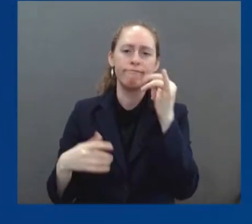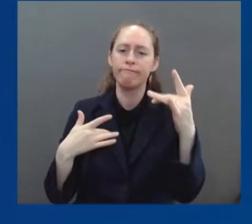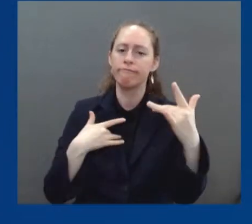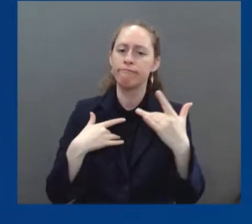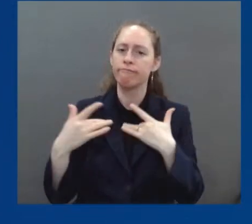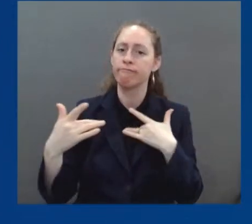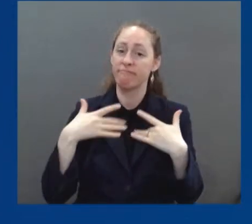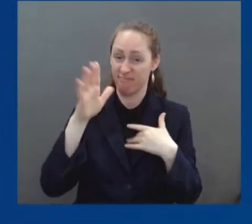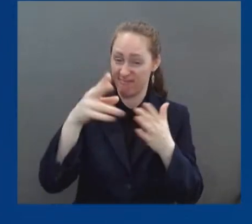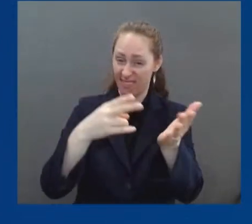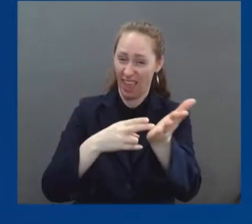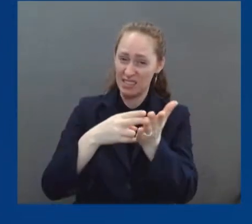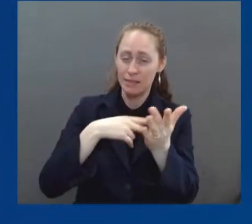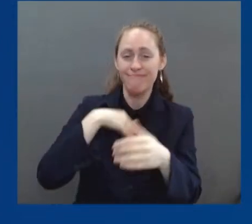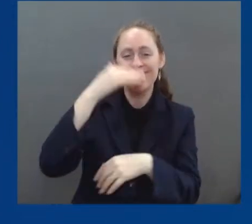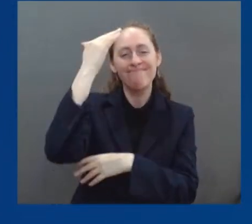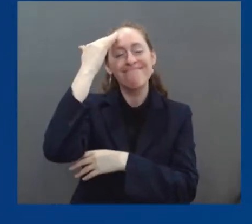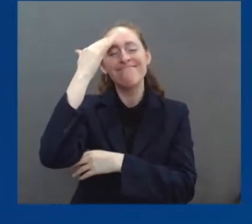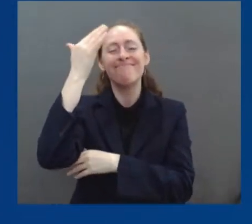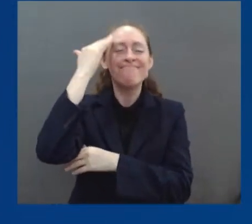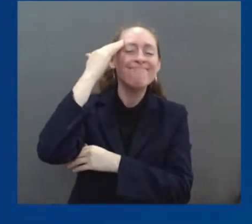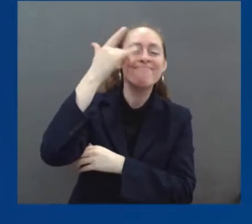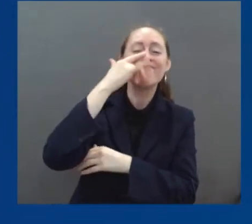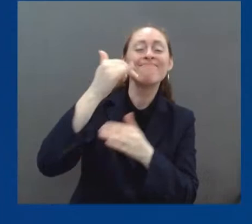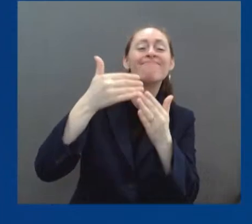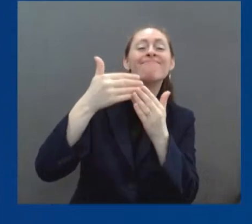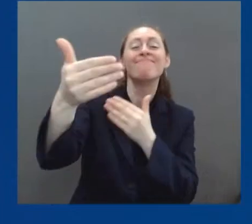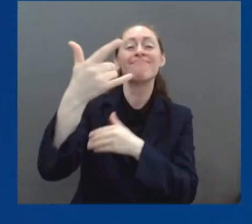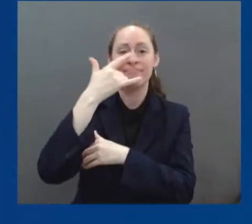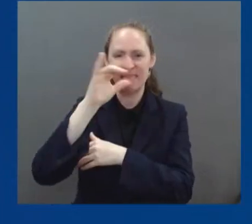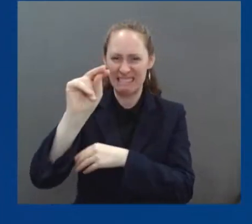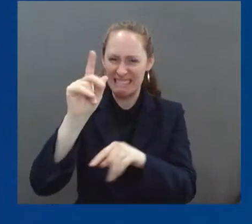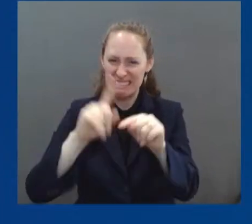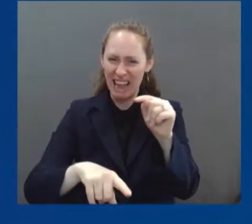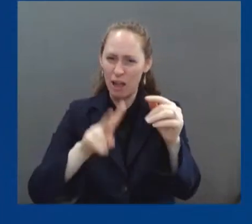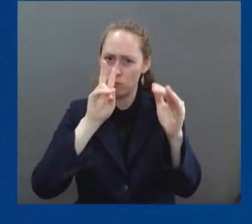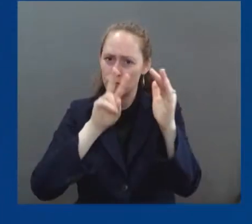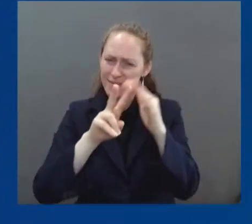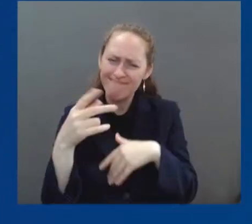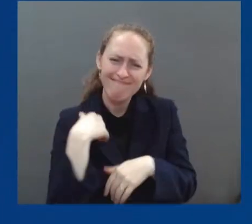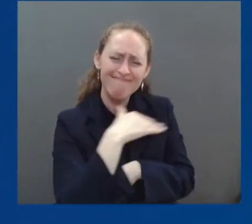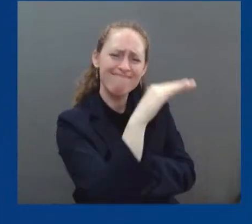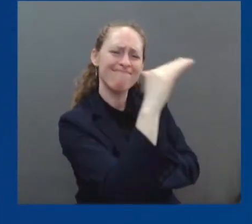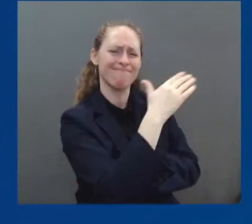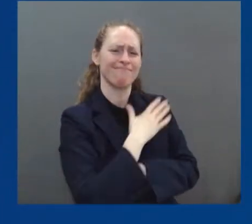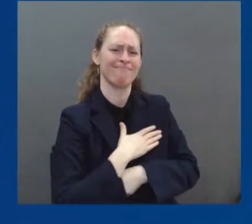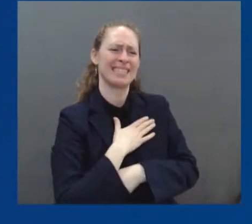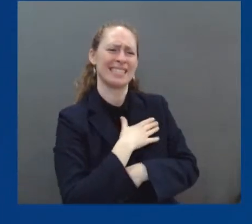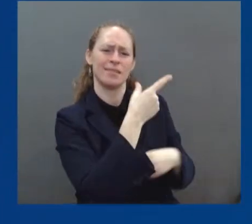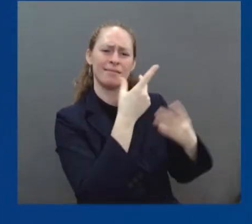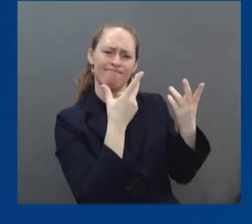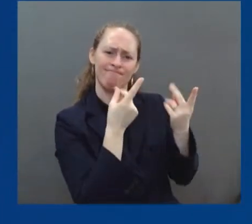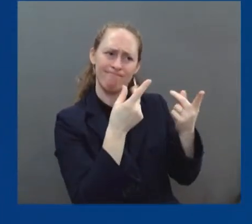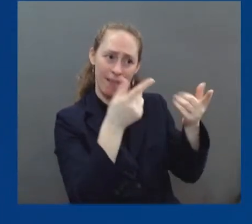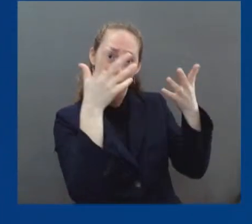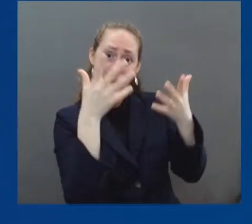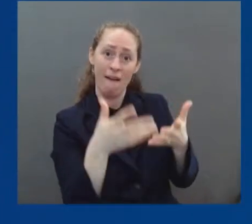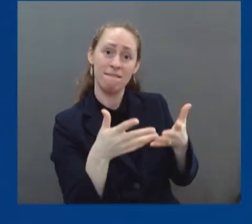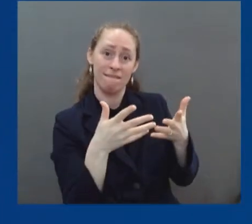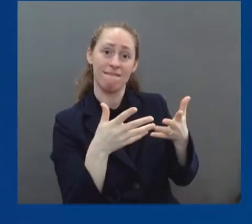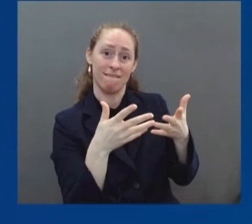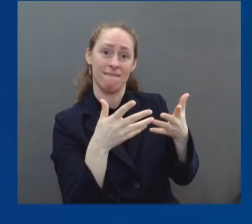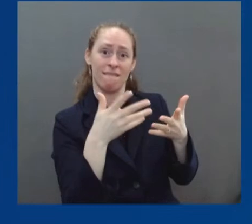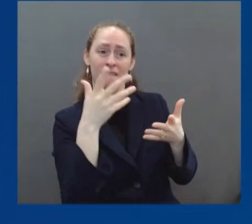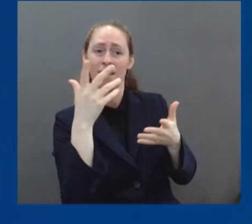the $10 billion emergency funding package developed in the Senate. The bill is a start. It should pass